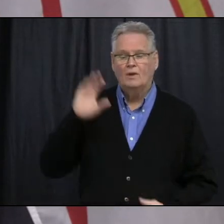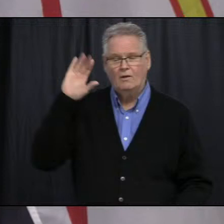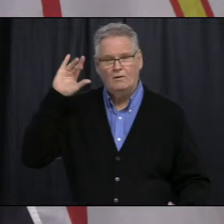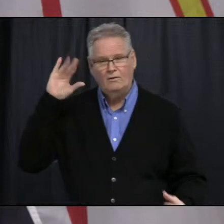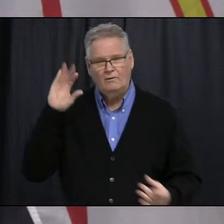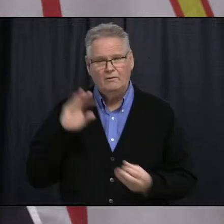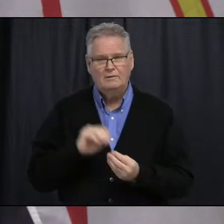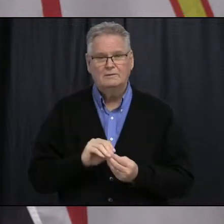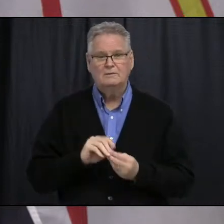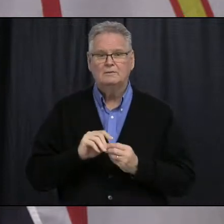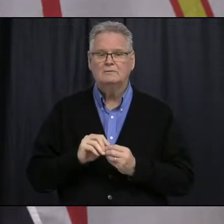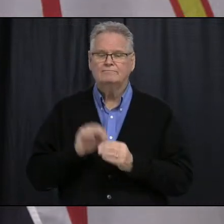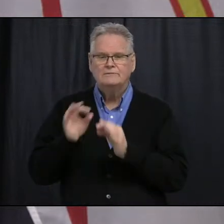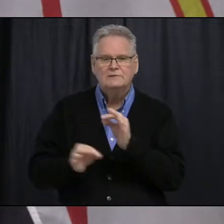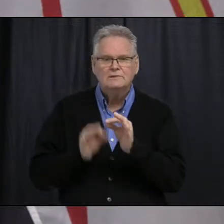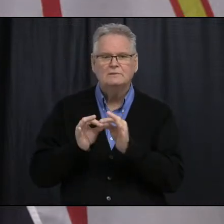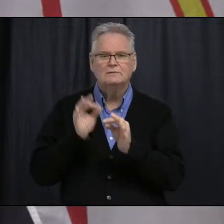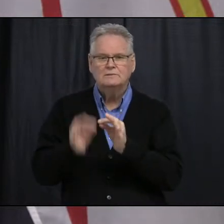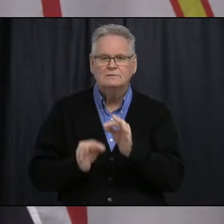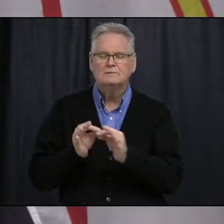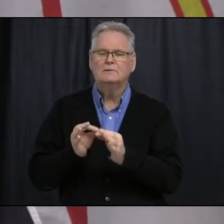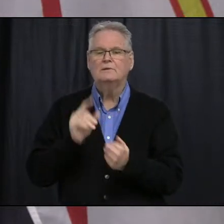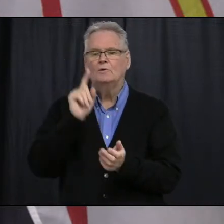155,424 people have been tested to date.